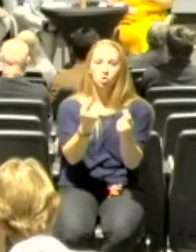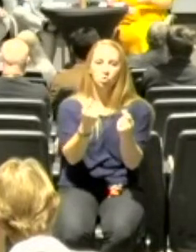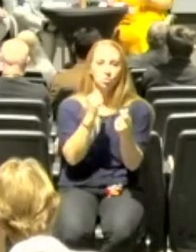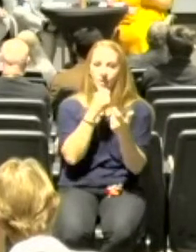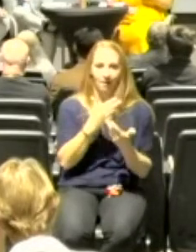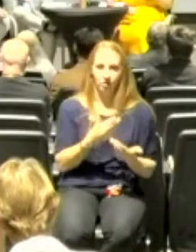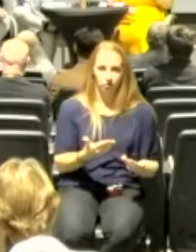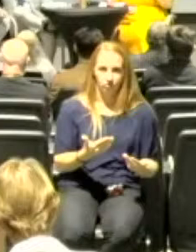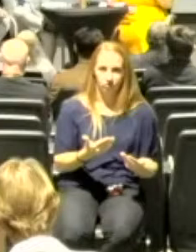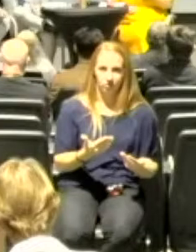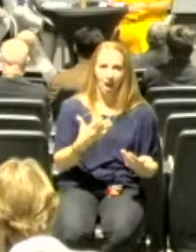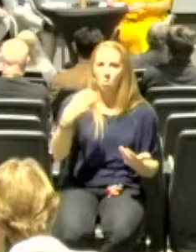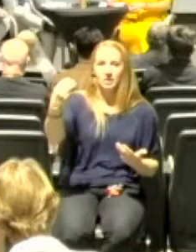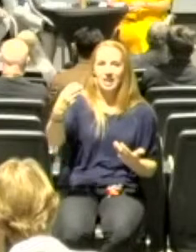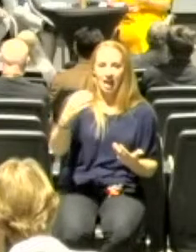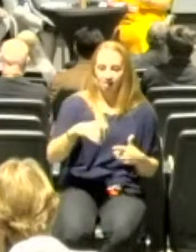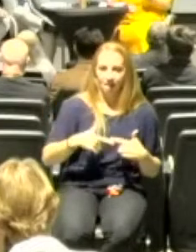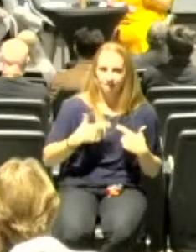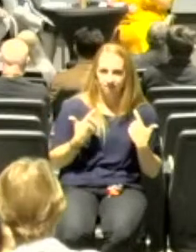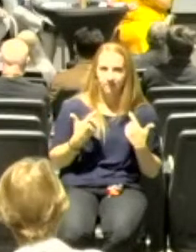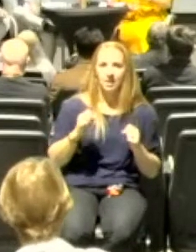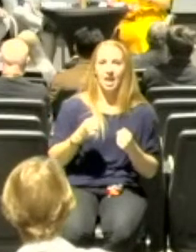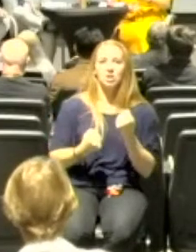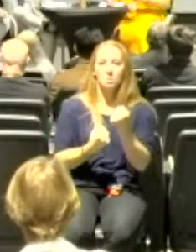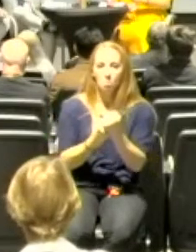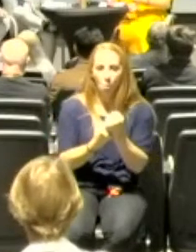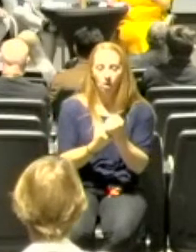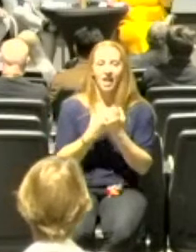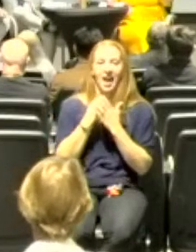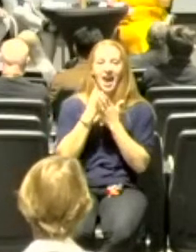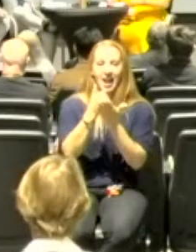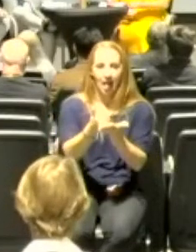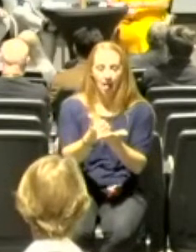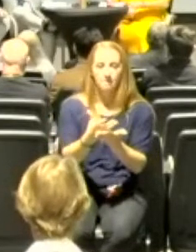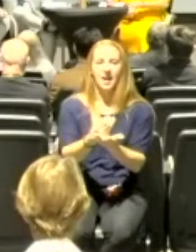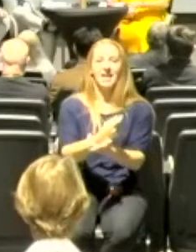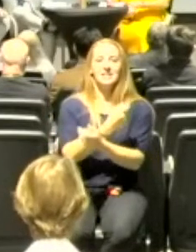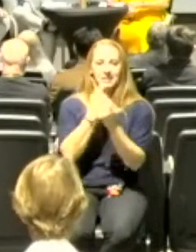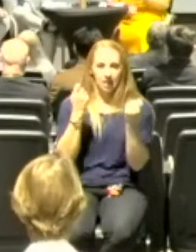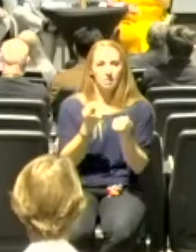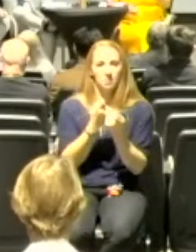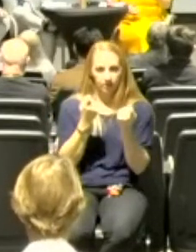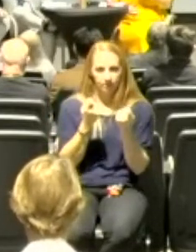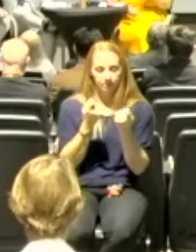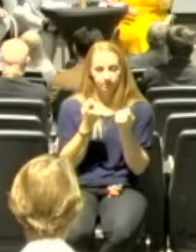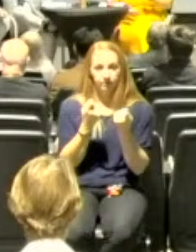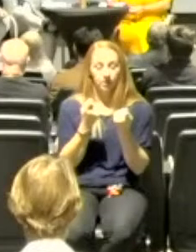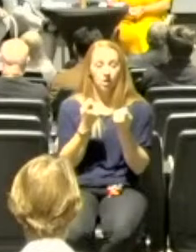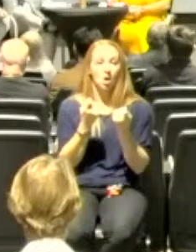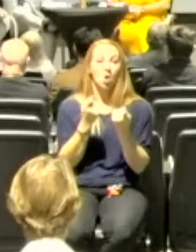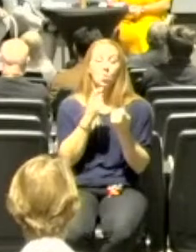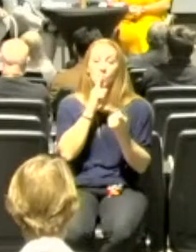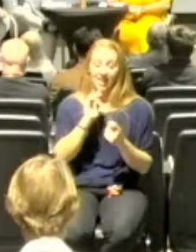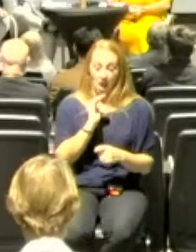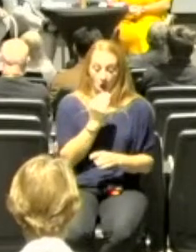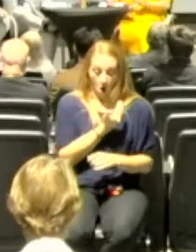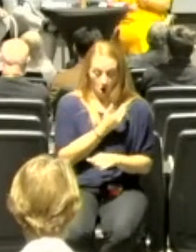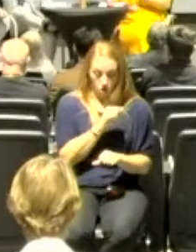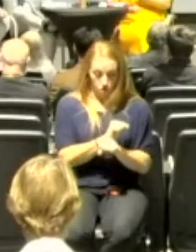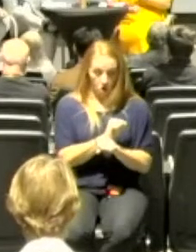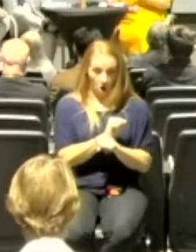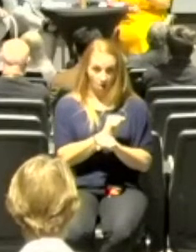we can support you and help you and also celebrate those who you bring into Nevada State. At the baseline, our job is to help